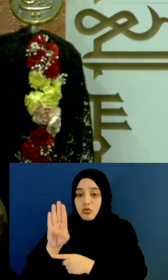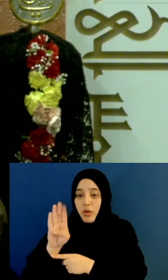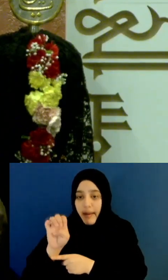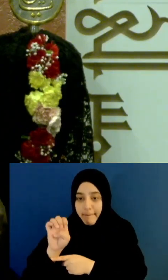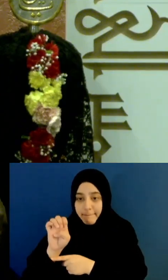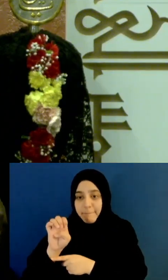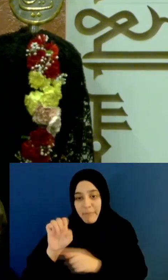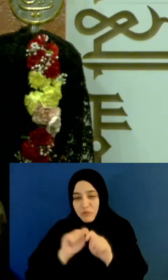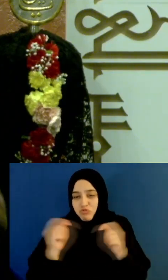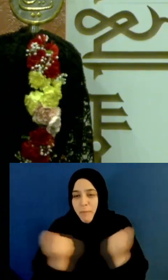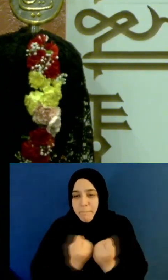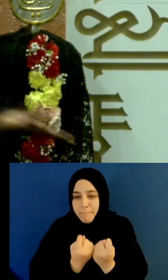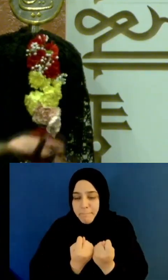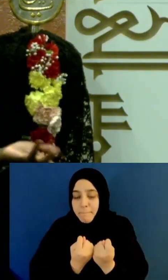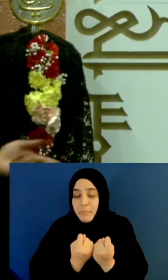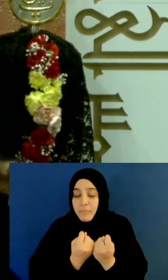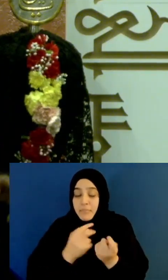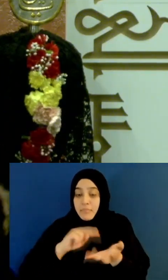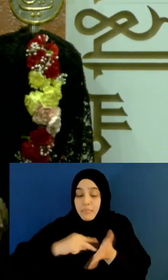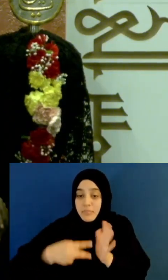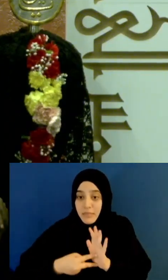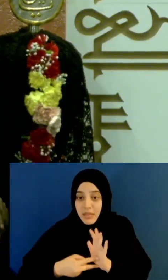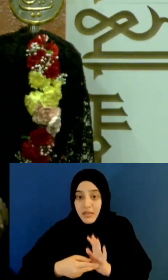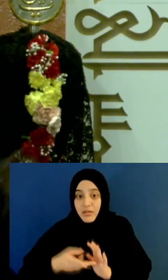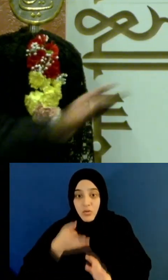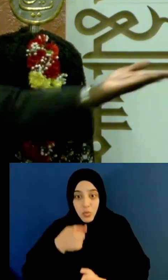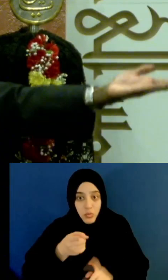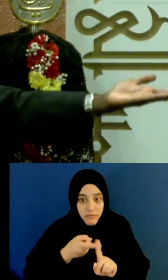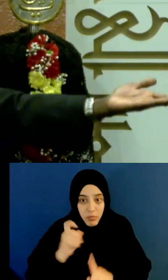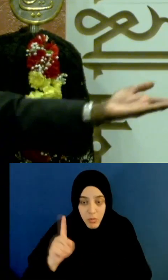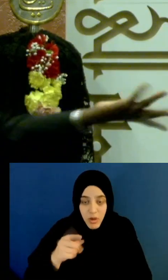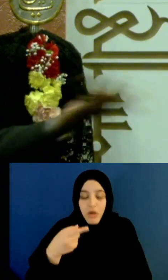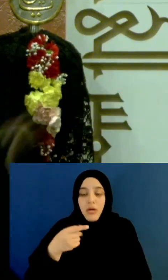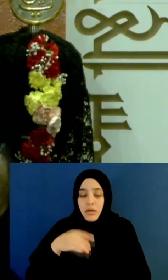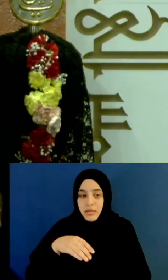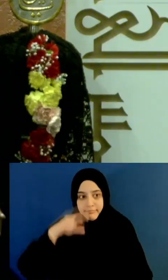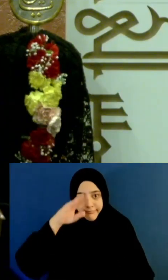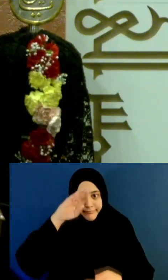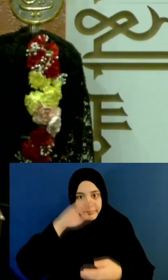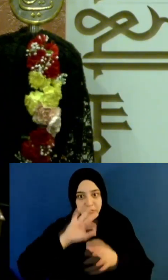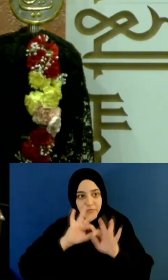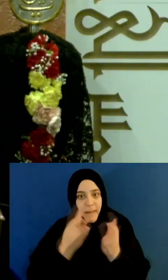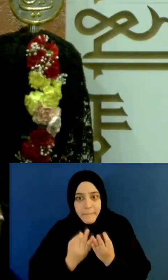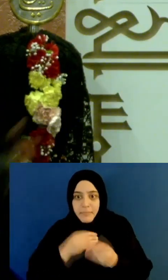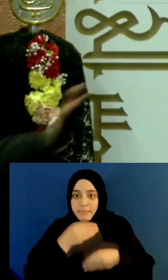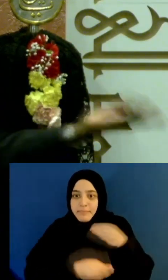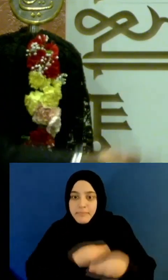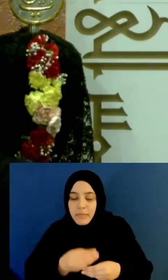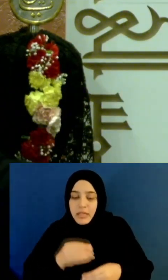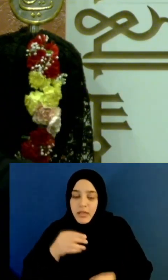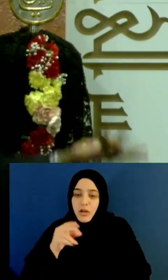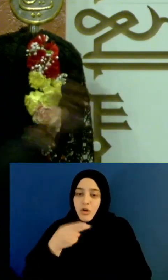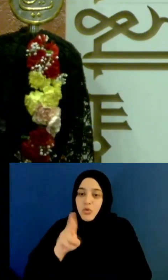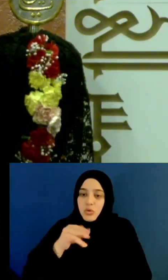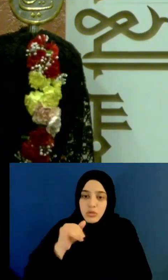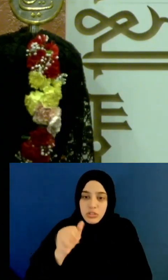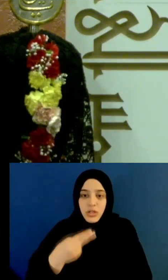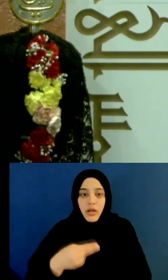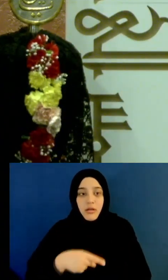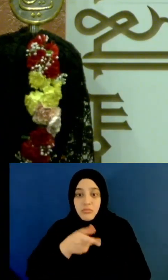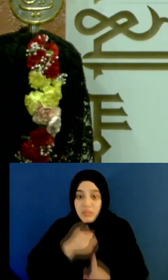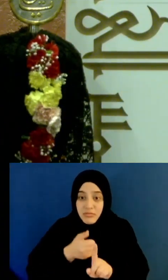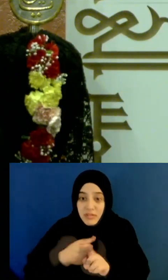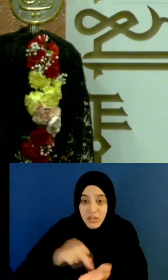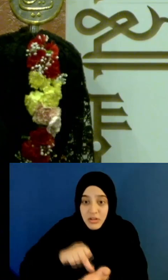So being Khoja is an identity. Being Iranian is an identity. Being a Pakistani is an identity. I'm talking